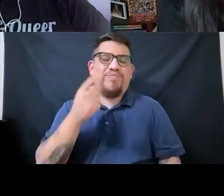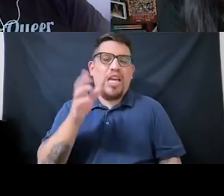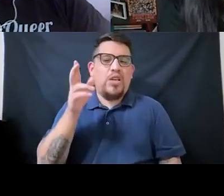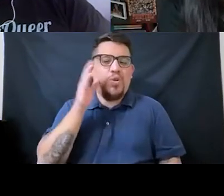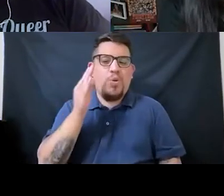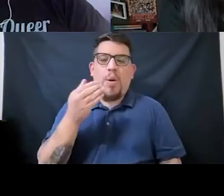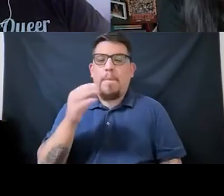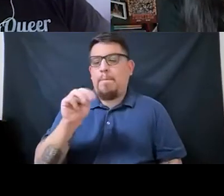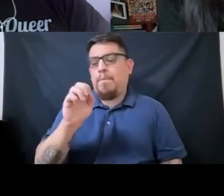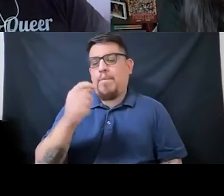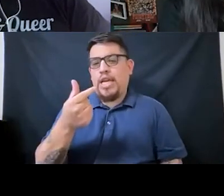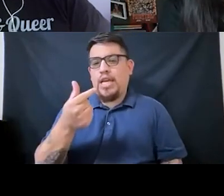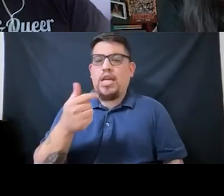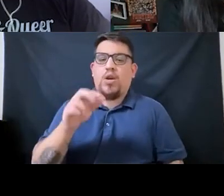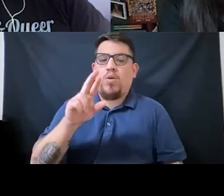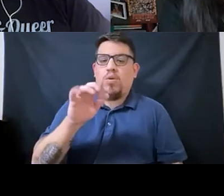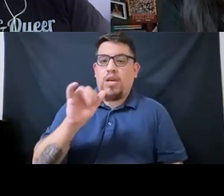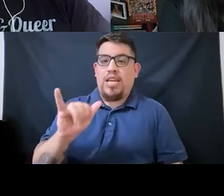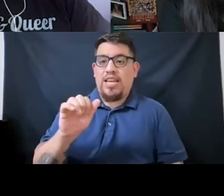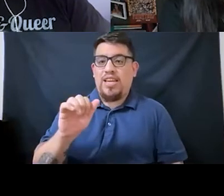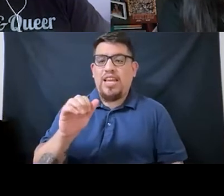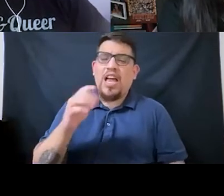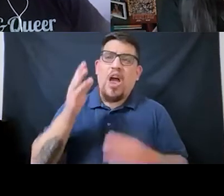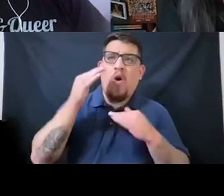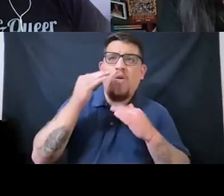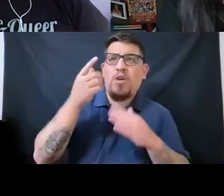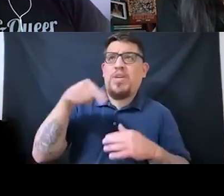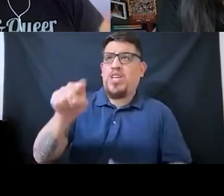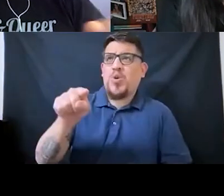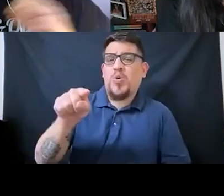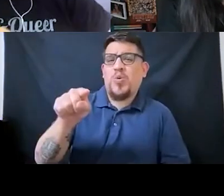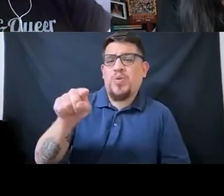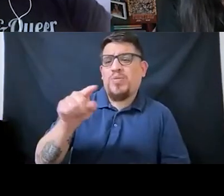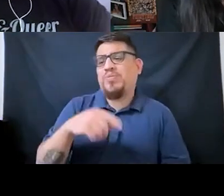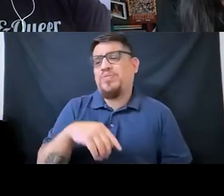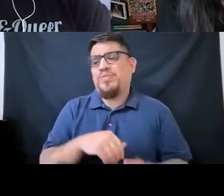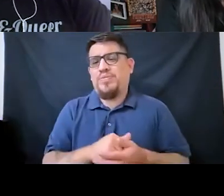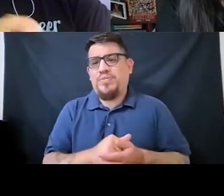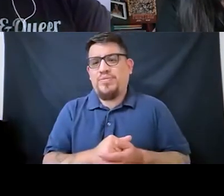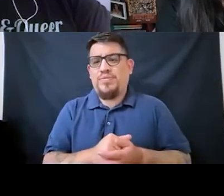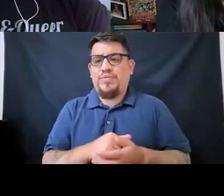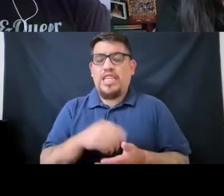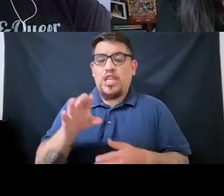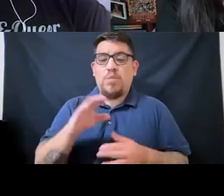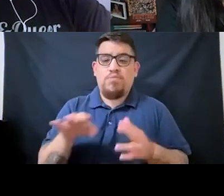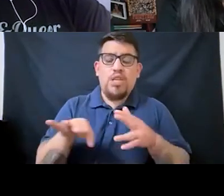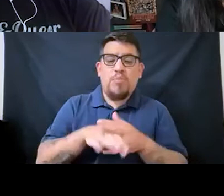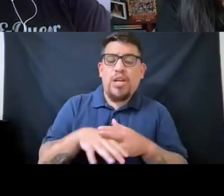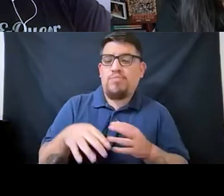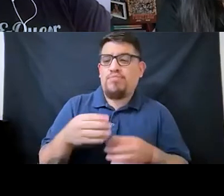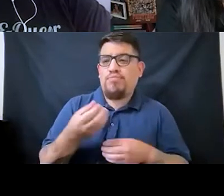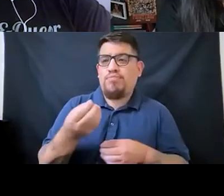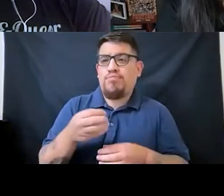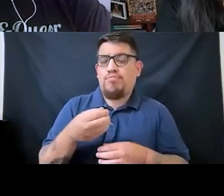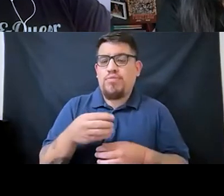Tom Hanks in You've Got Mail, I hoped it would be you. The barista tells me on his break that he would have